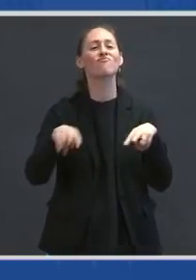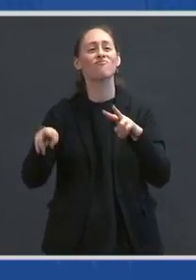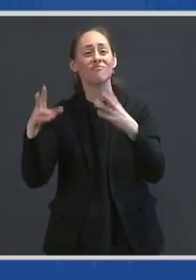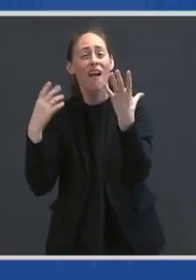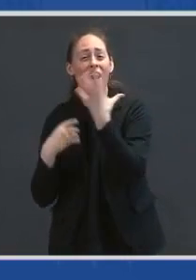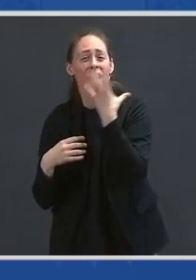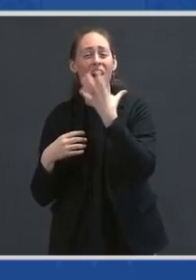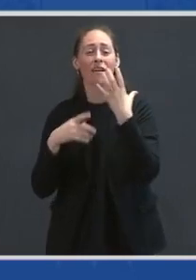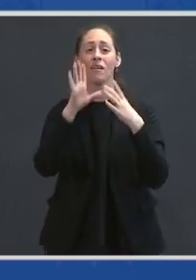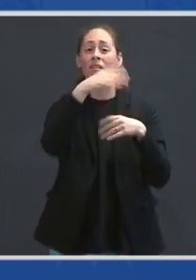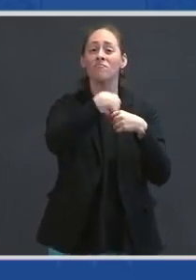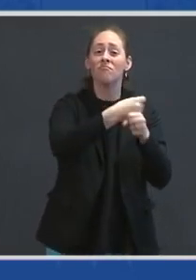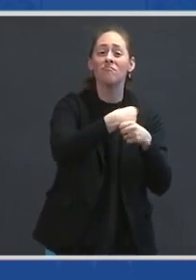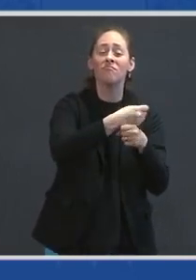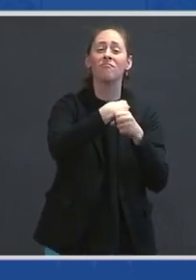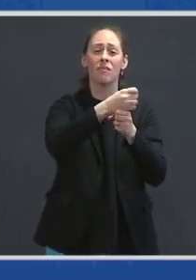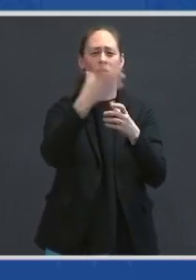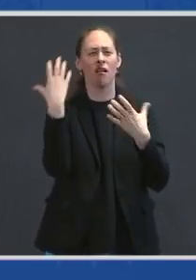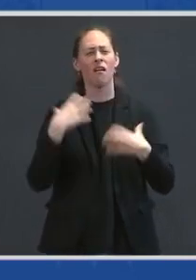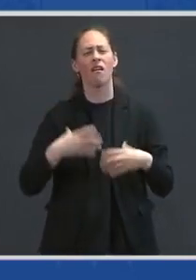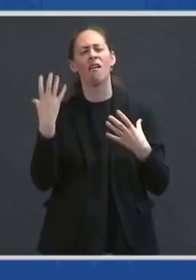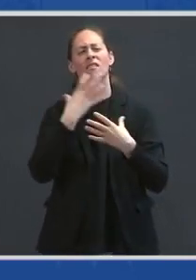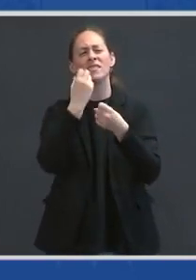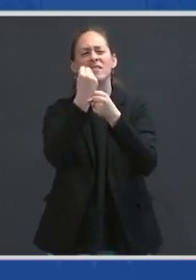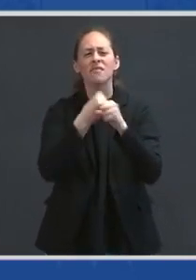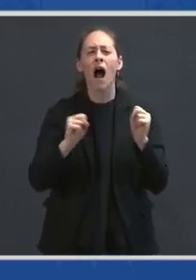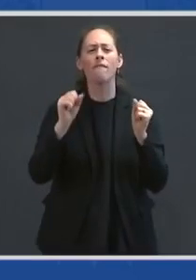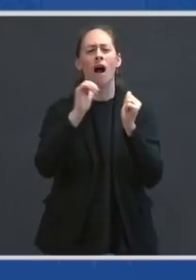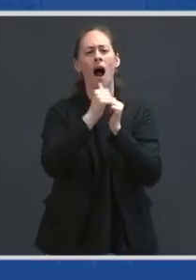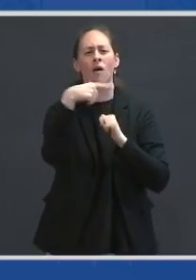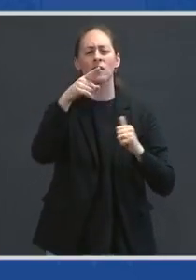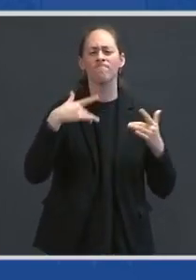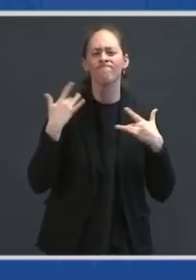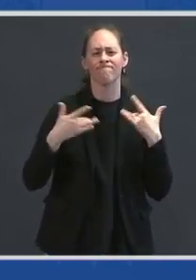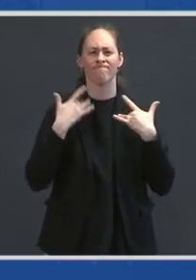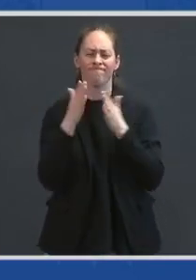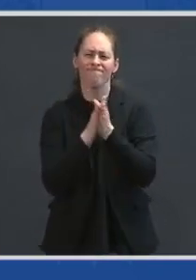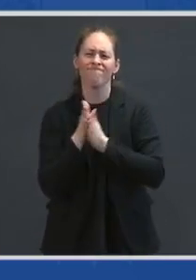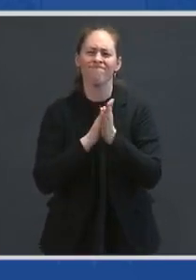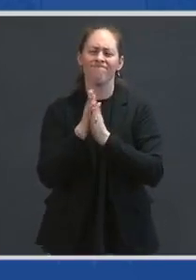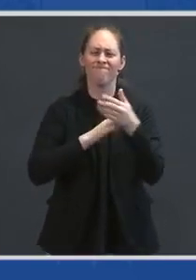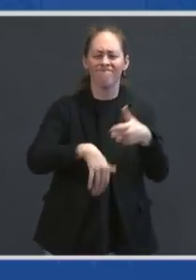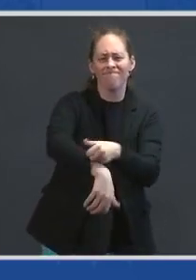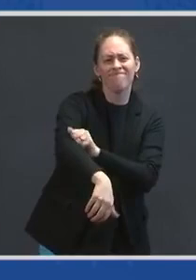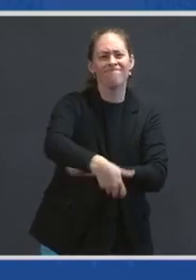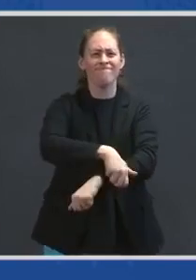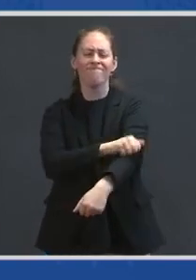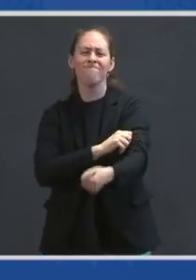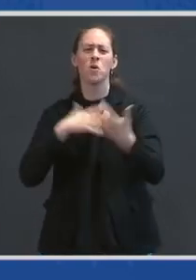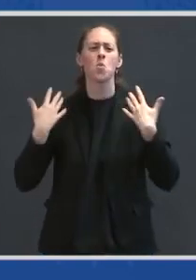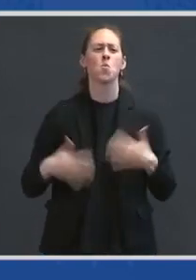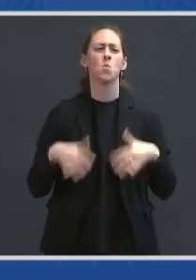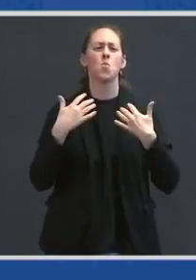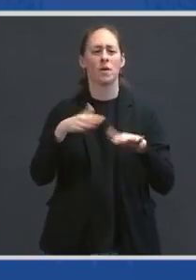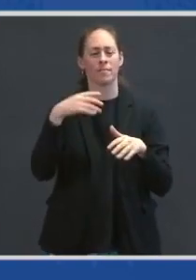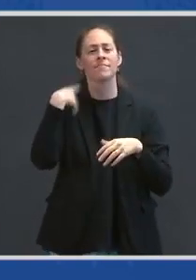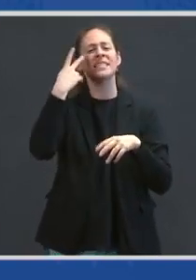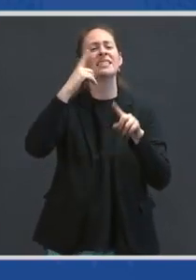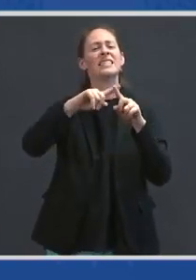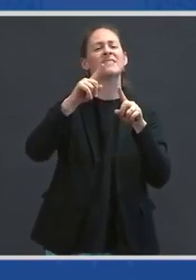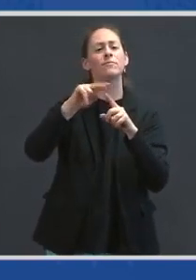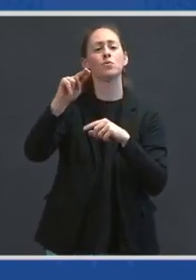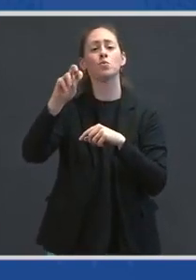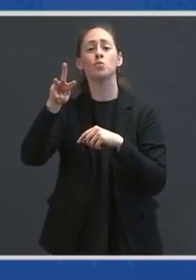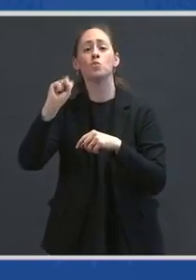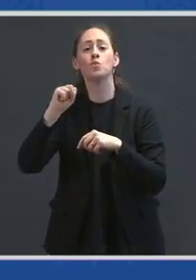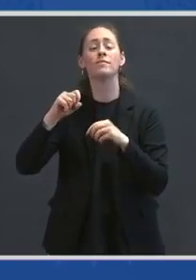involved in that process and project has. We've all seen the news about Johnson & Johnson's vaccine. The idea